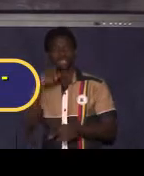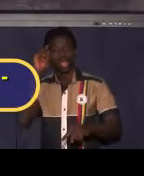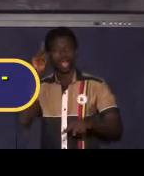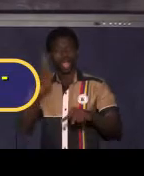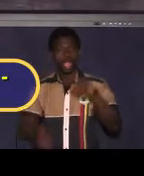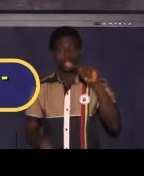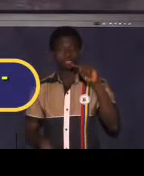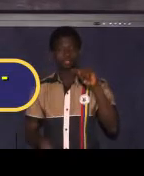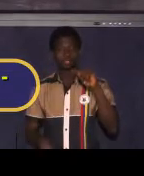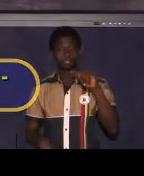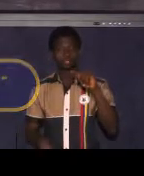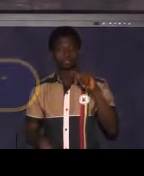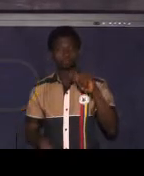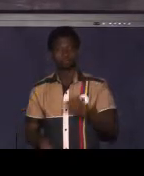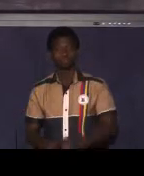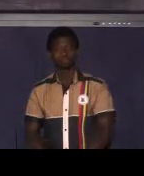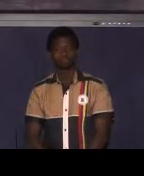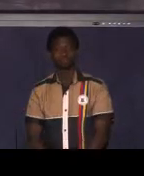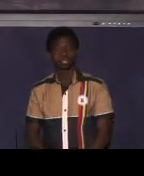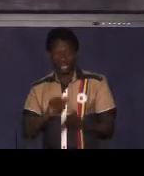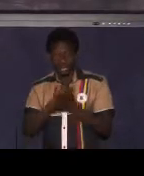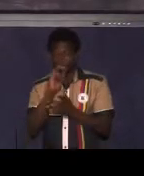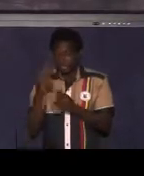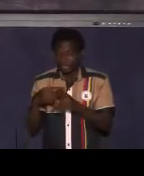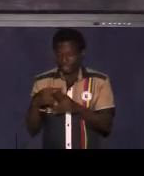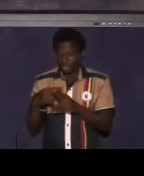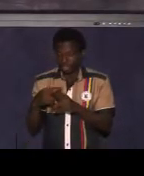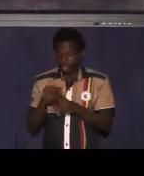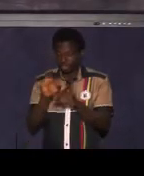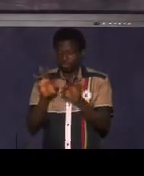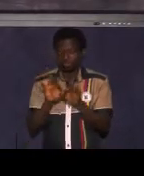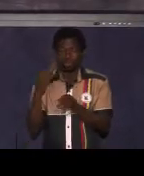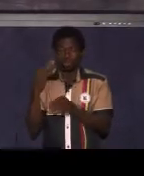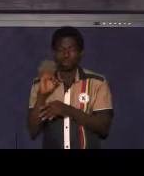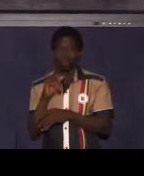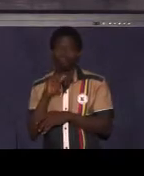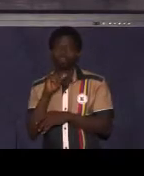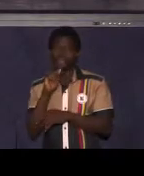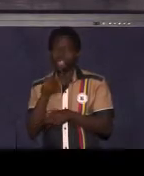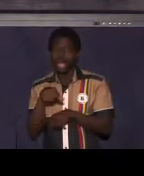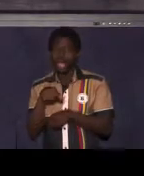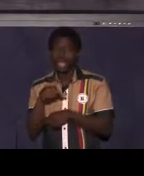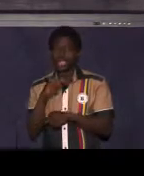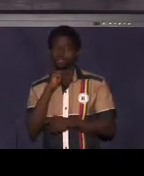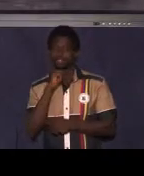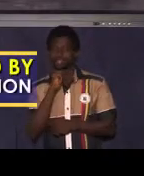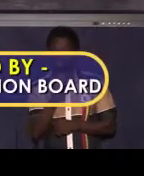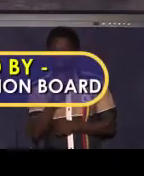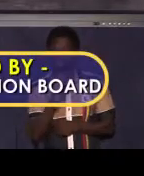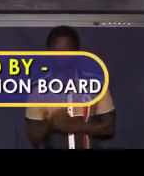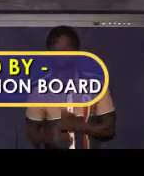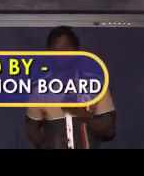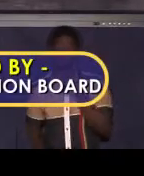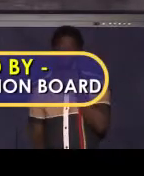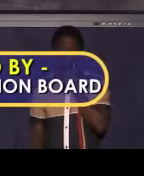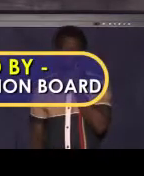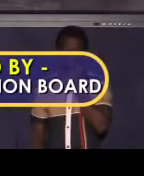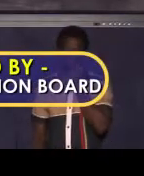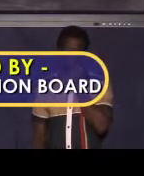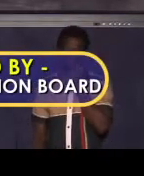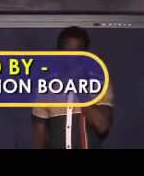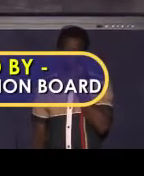It becomes can't. Can't. That is the short form of cannot.